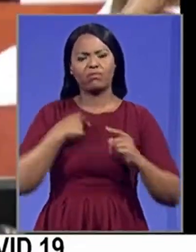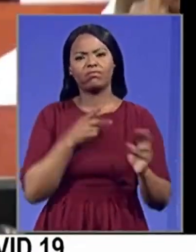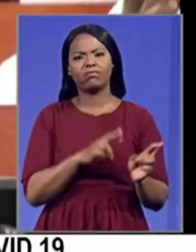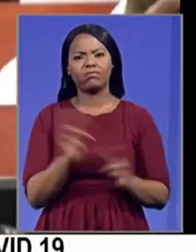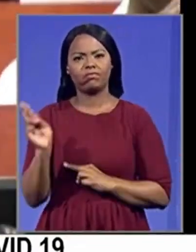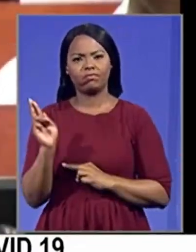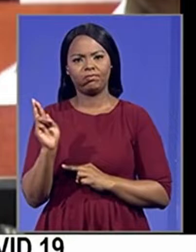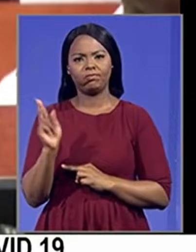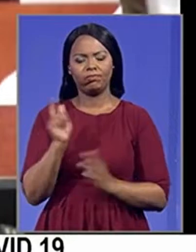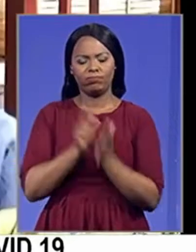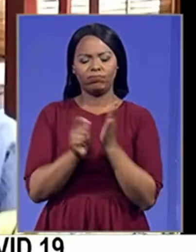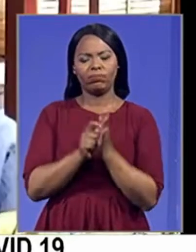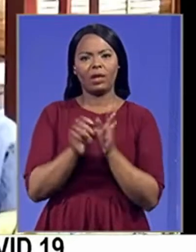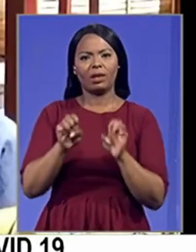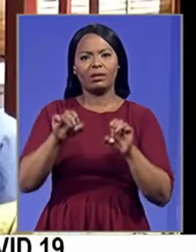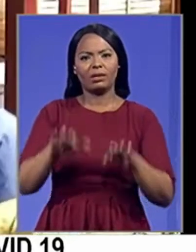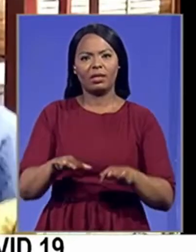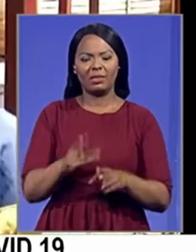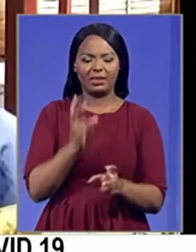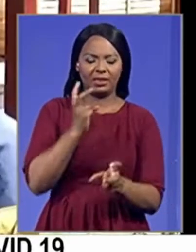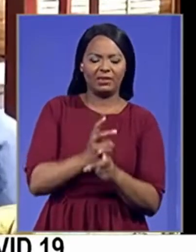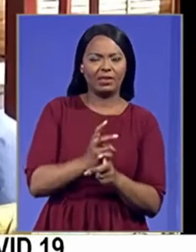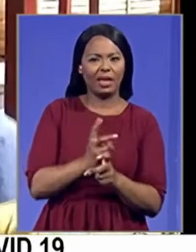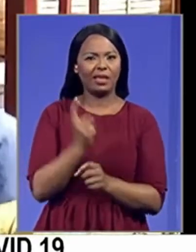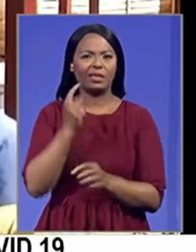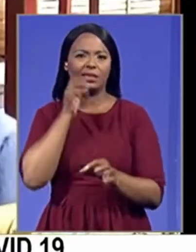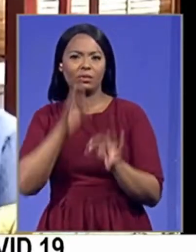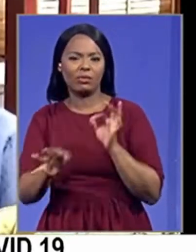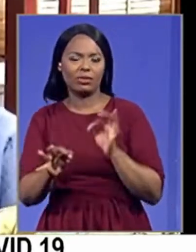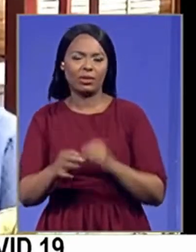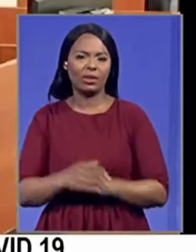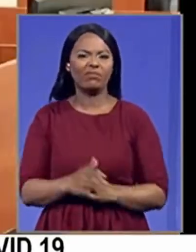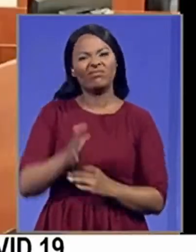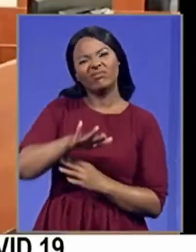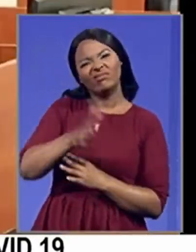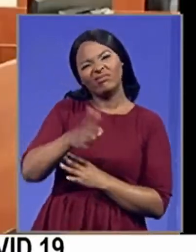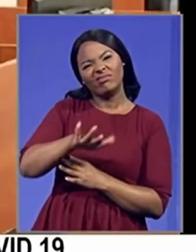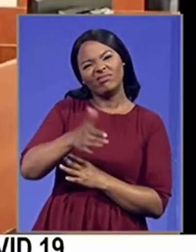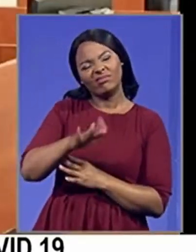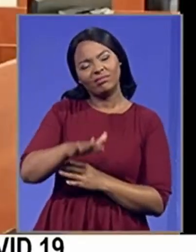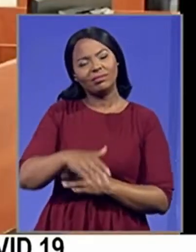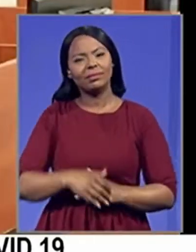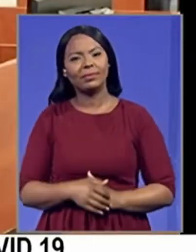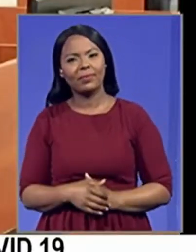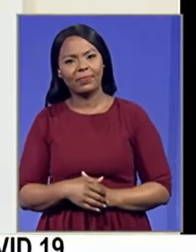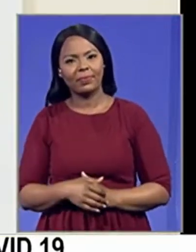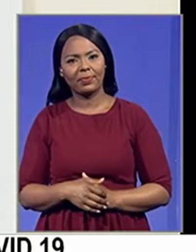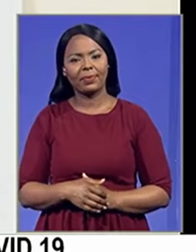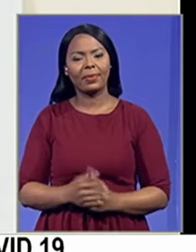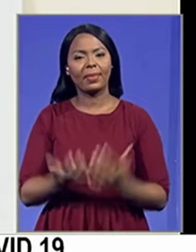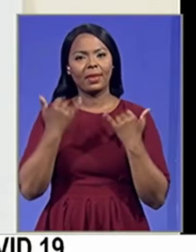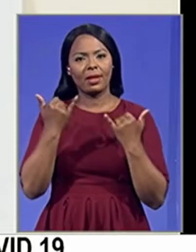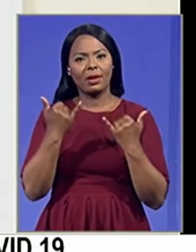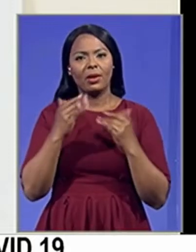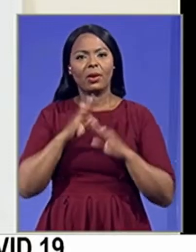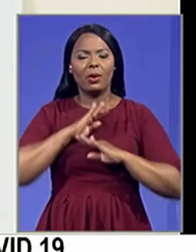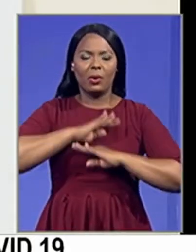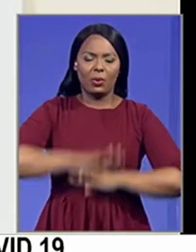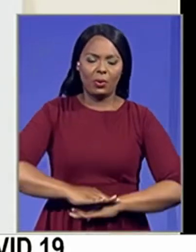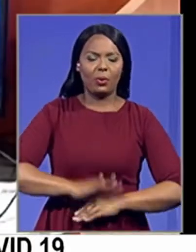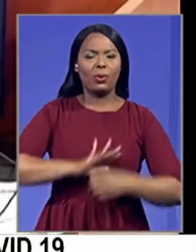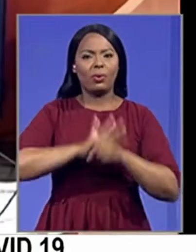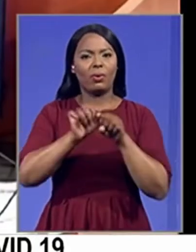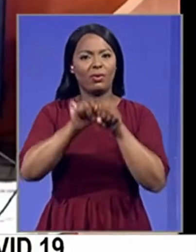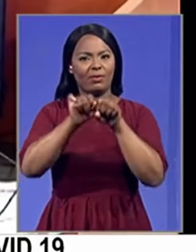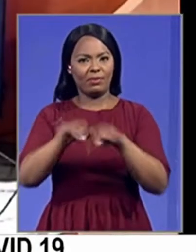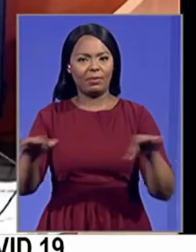ngola. E ne se thata, ne se bonolo, but it was moderate. Le ga naga e bonagala e efogile leuba la COVID-19